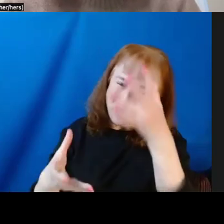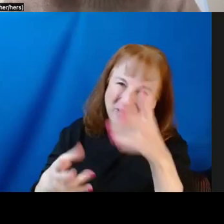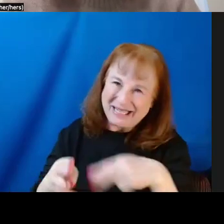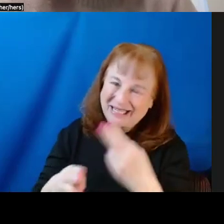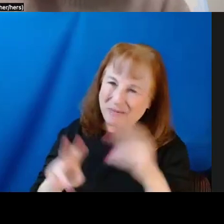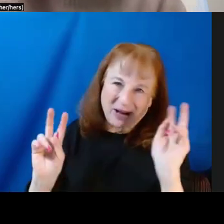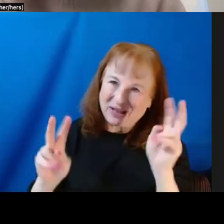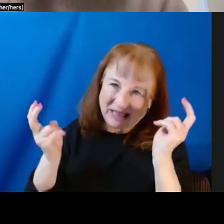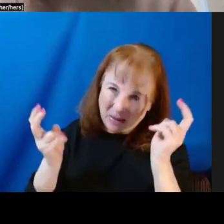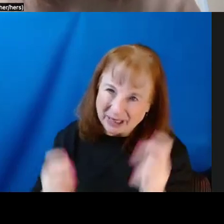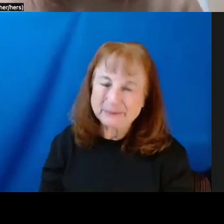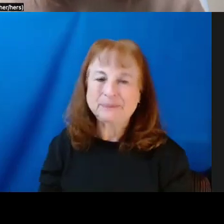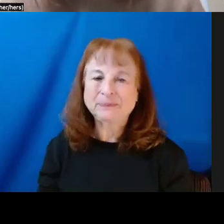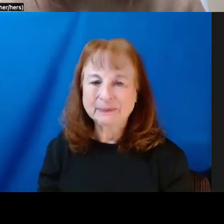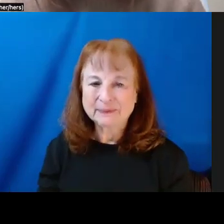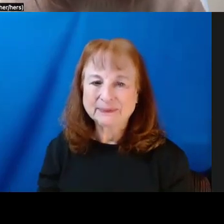topic.